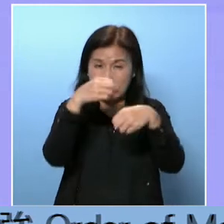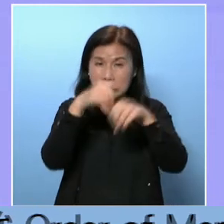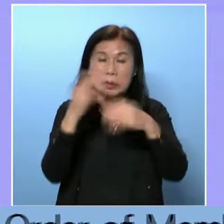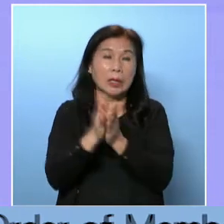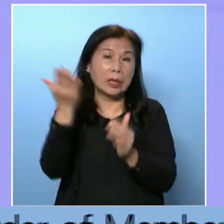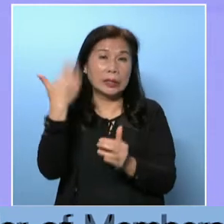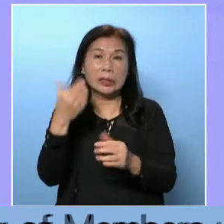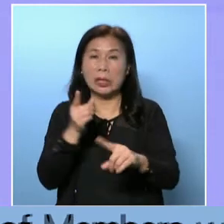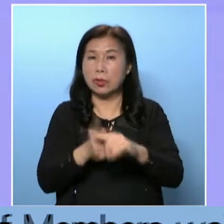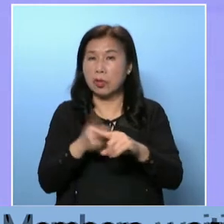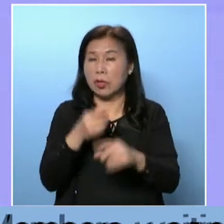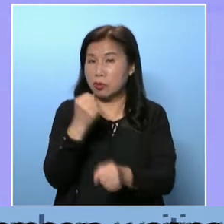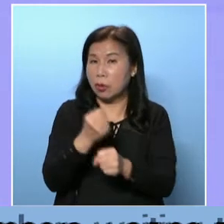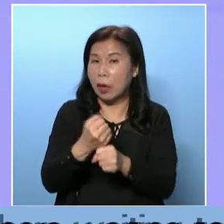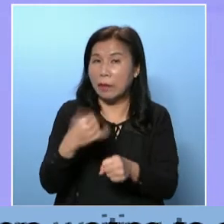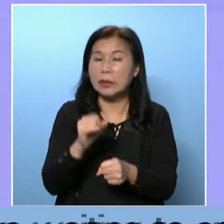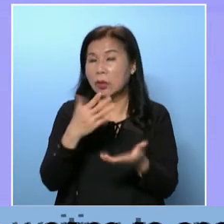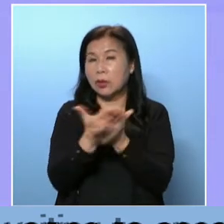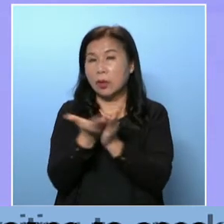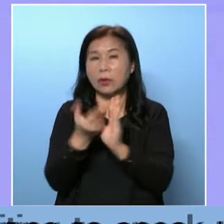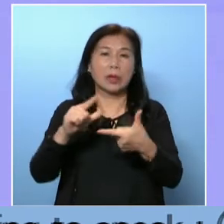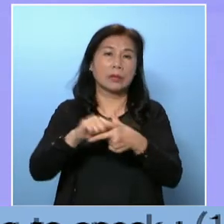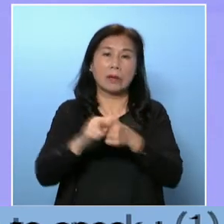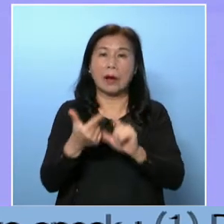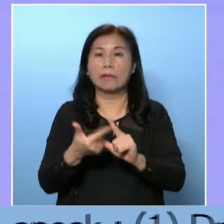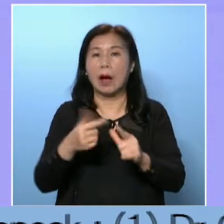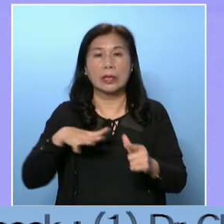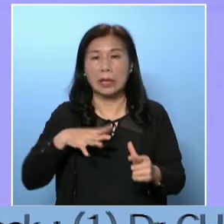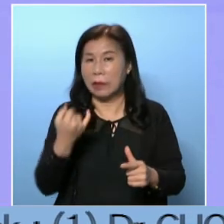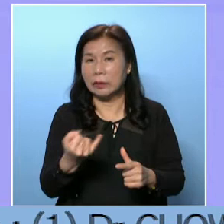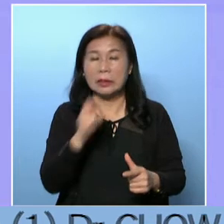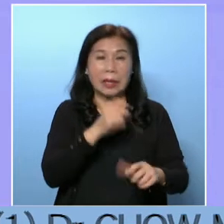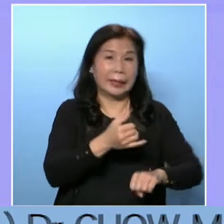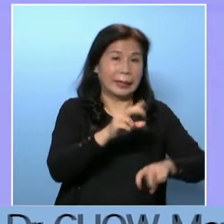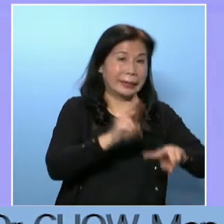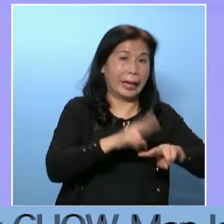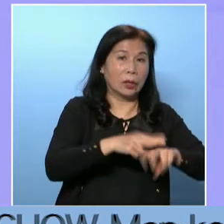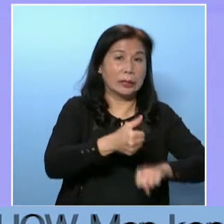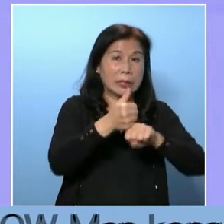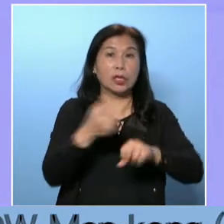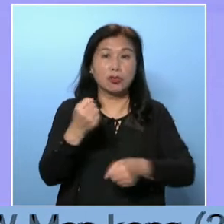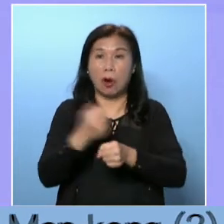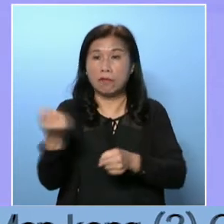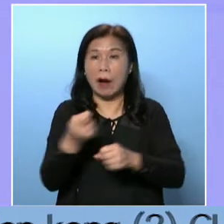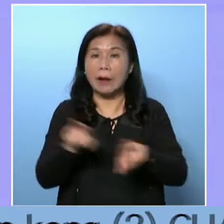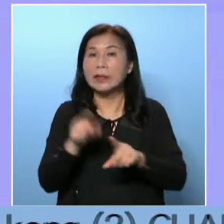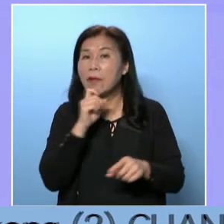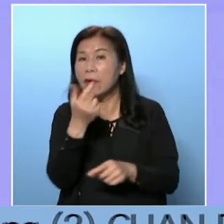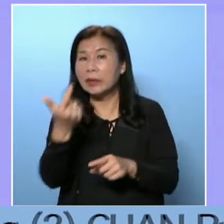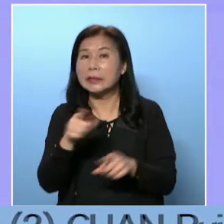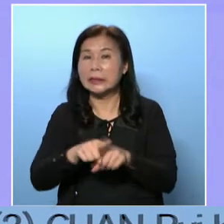non-lockdown universal community testing or community testing. Previously, the governments did not have the resource